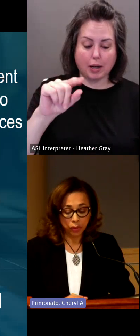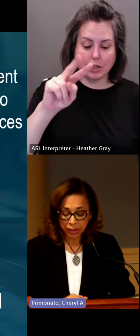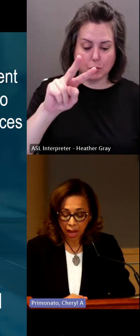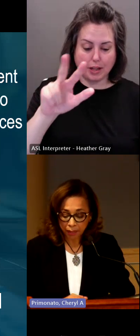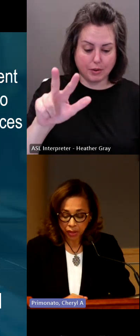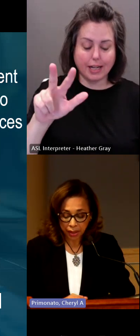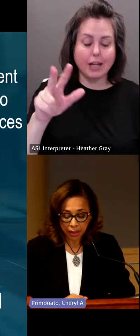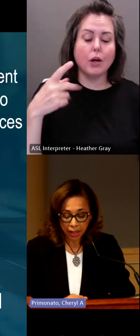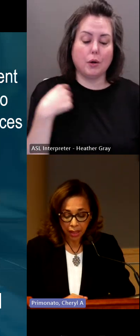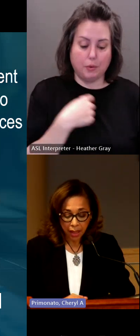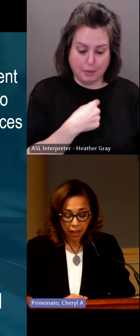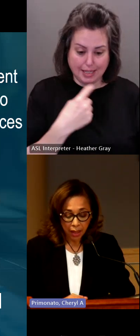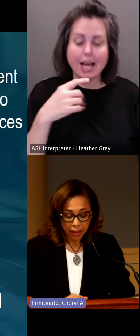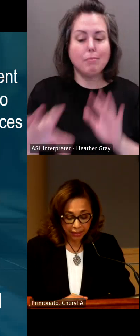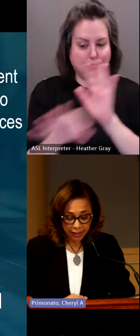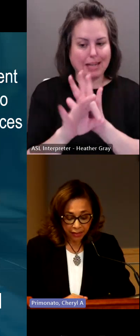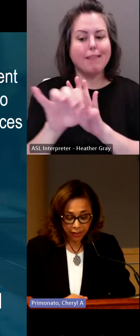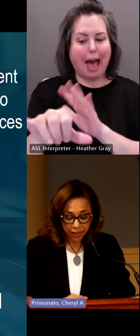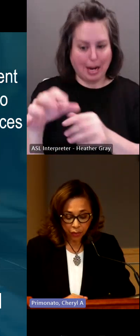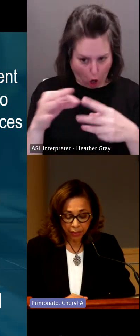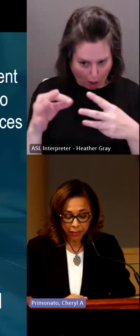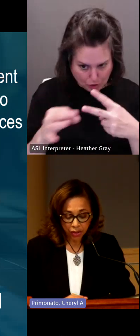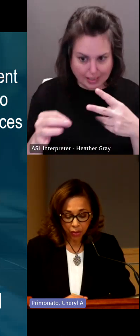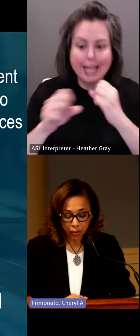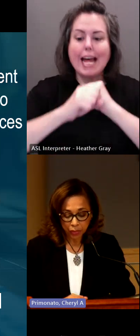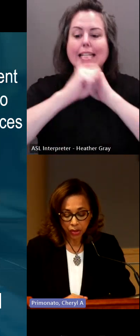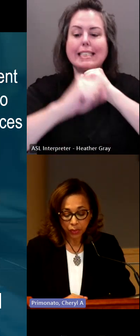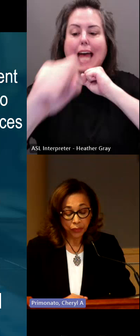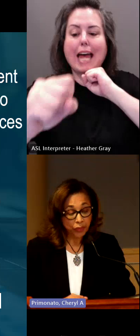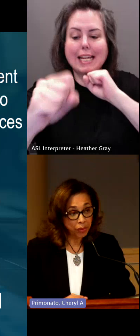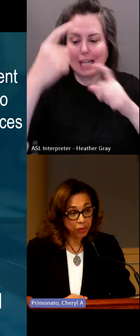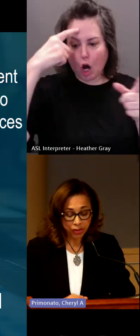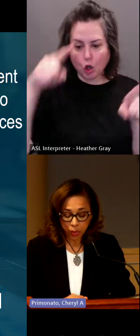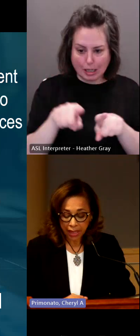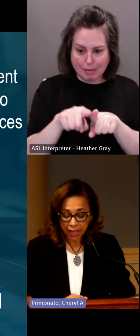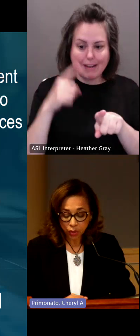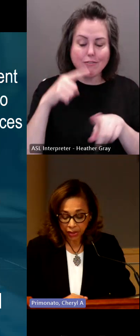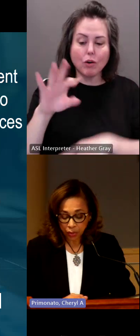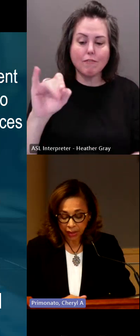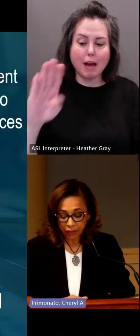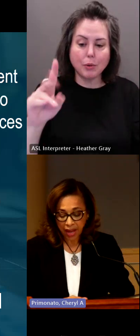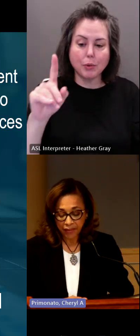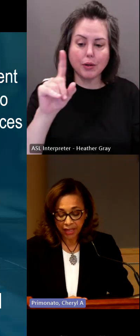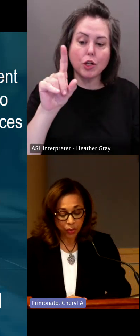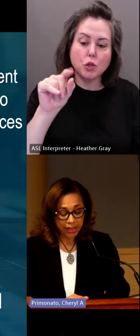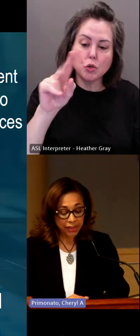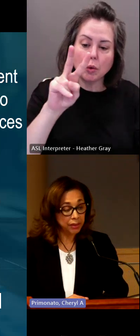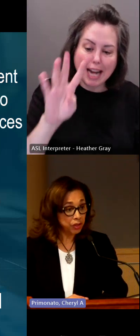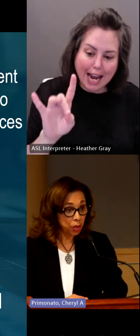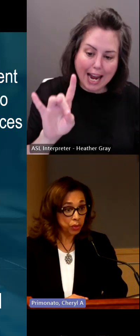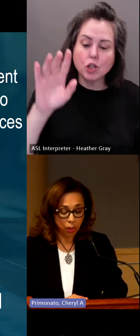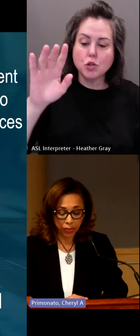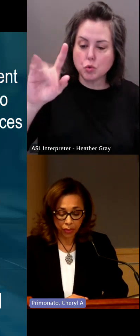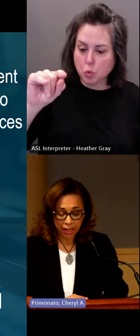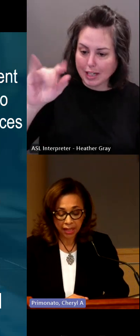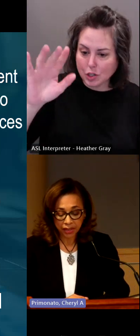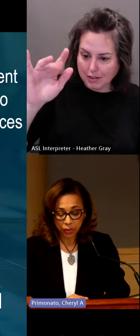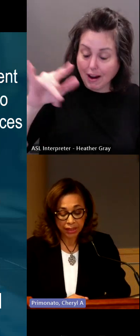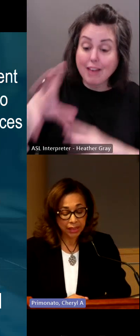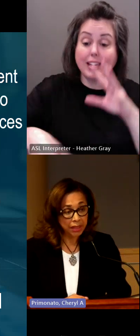exercised the first option, extending the agreement term to February 28, 2025, increasing the